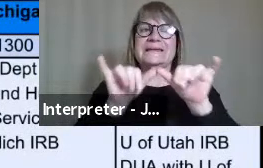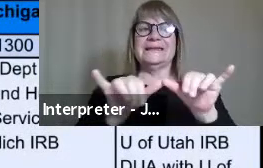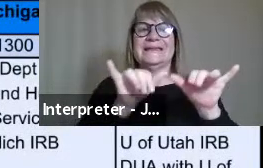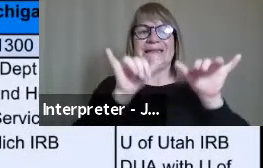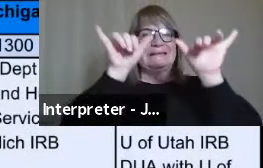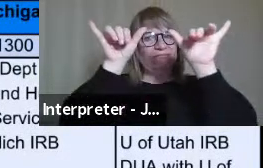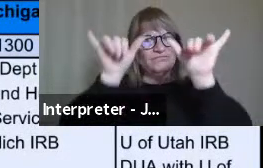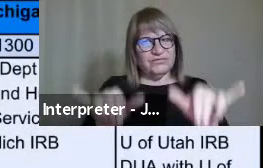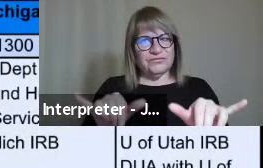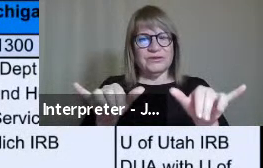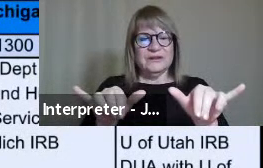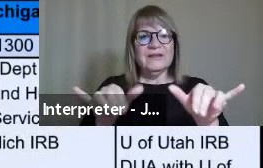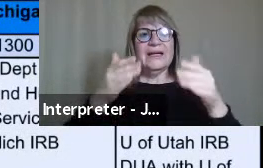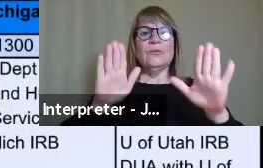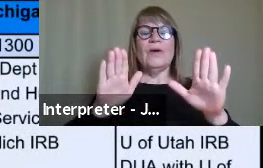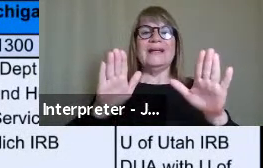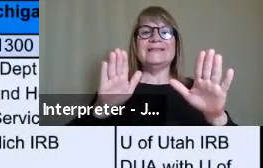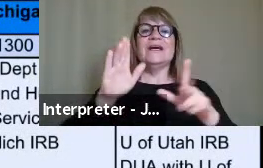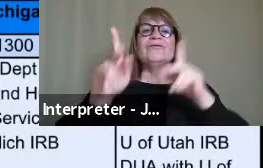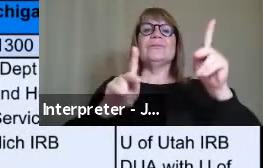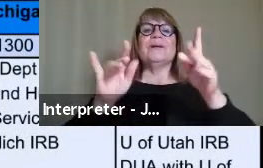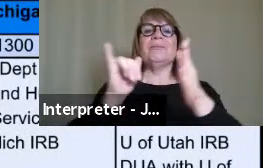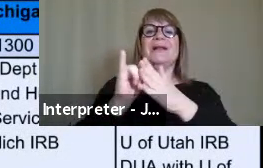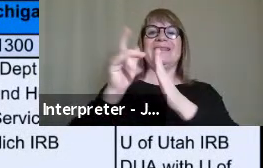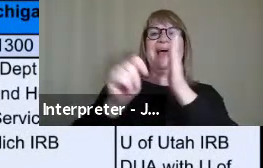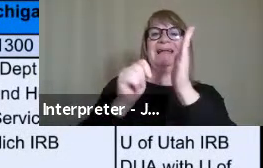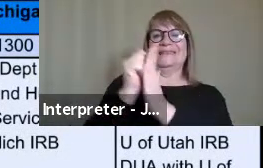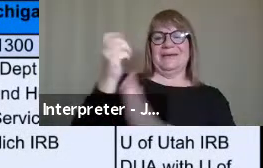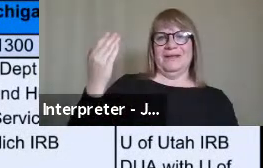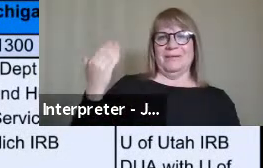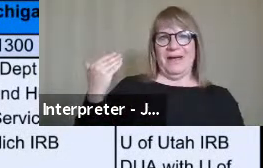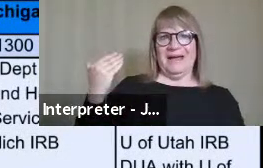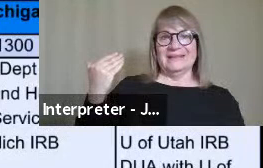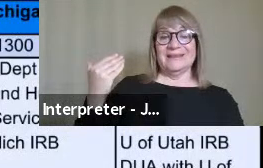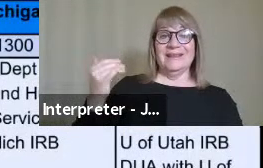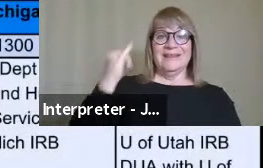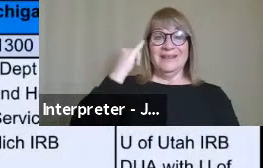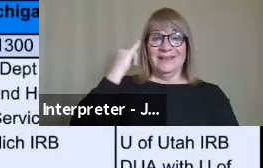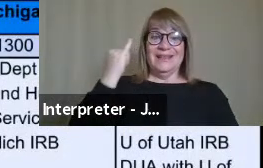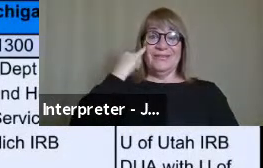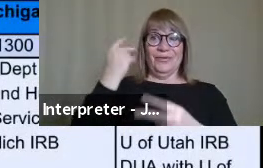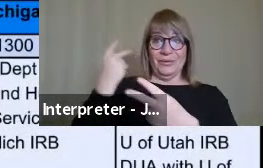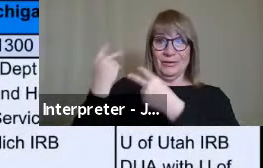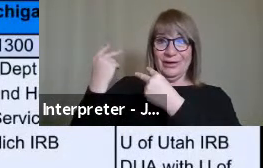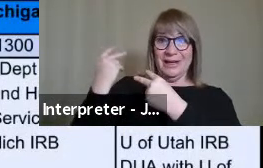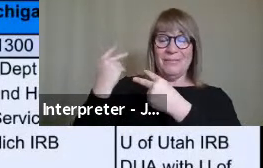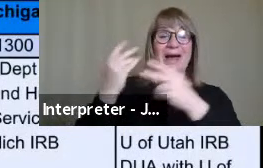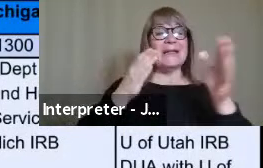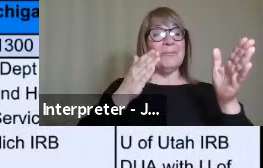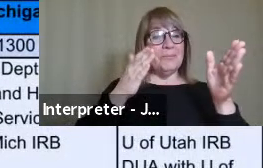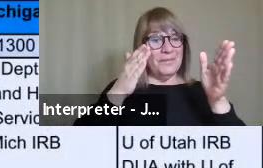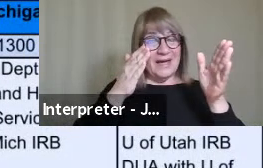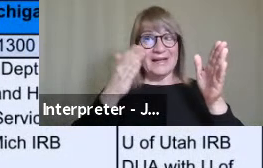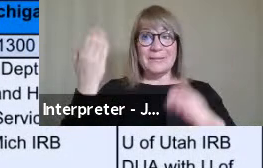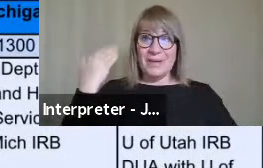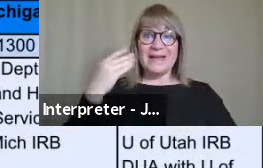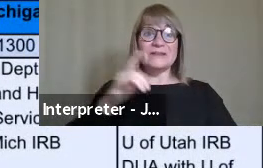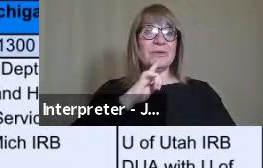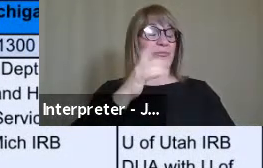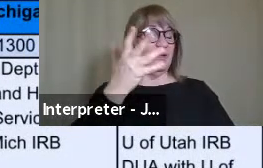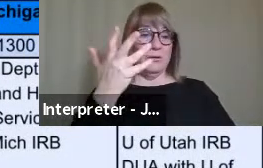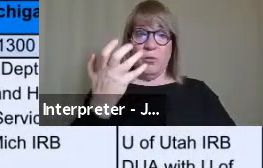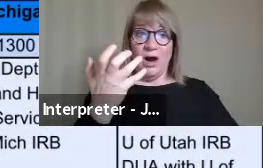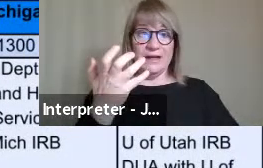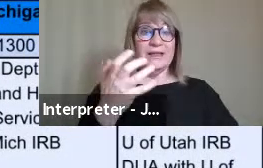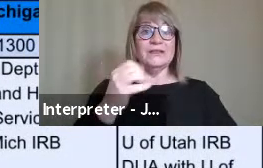even if we're critical of those classifications so that we can understand the ways that the programs played out the biases that played